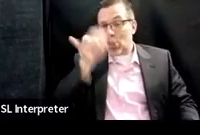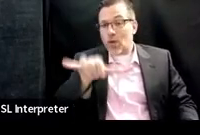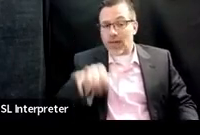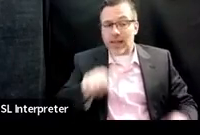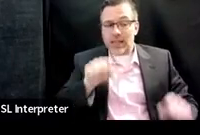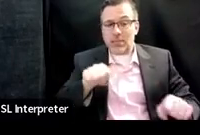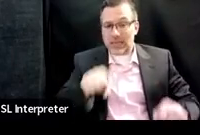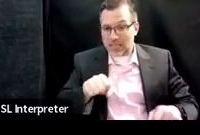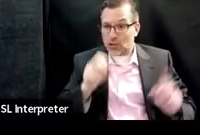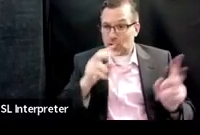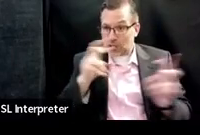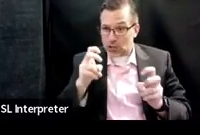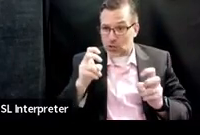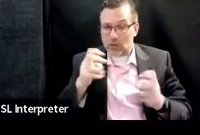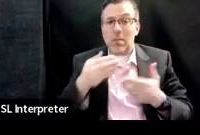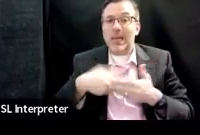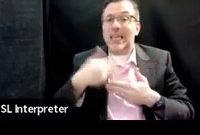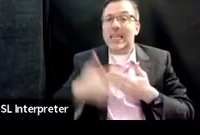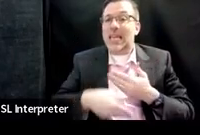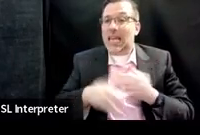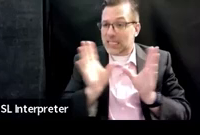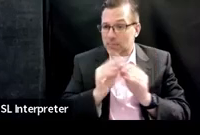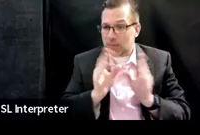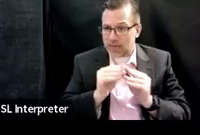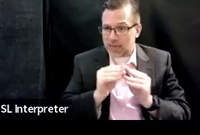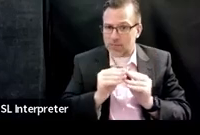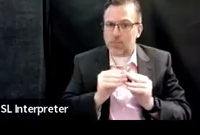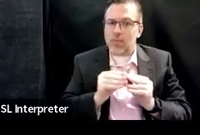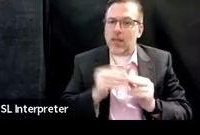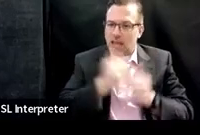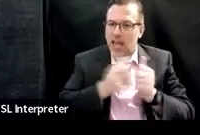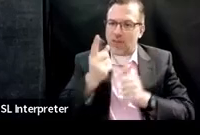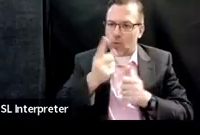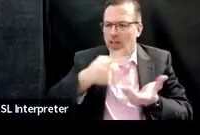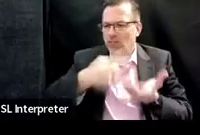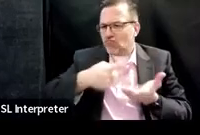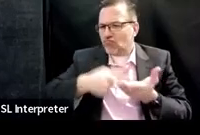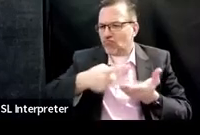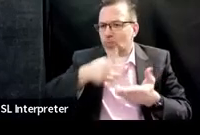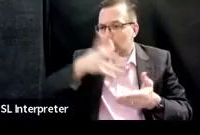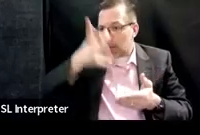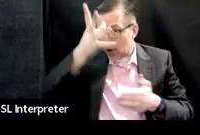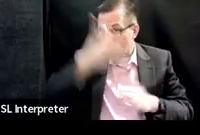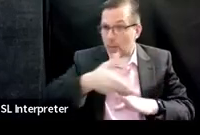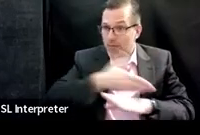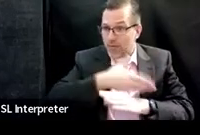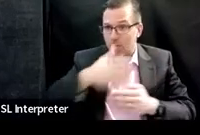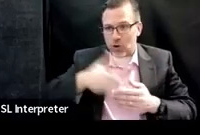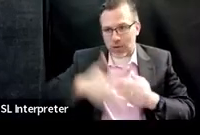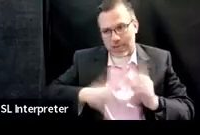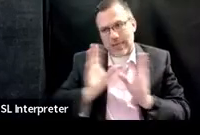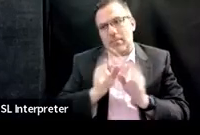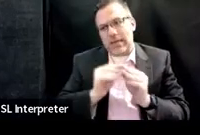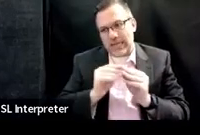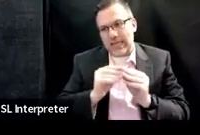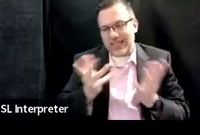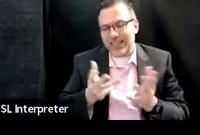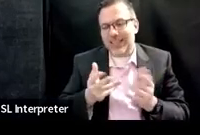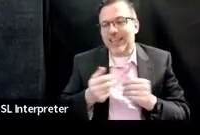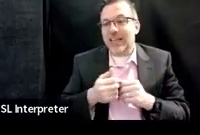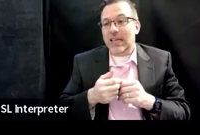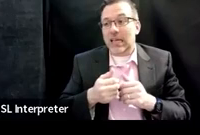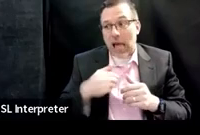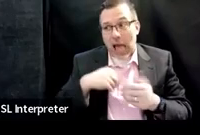meeting, I would probably have a conversation with the parent before I ended the meeting Just, you know, this is what